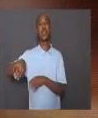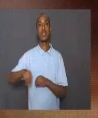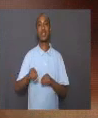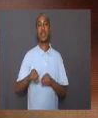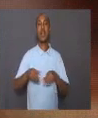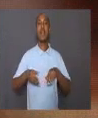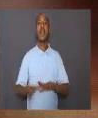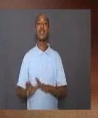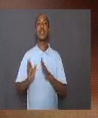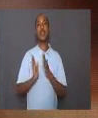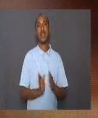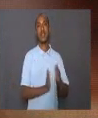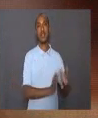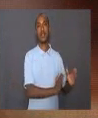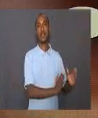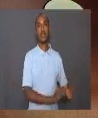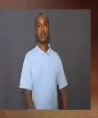Students, let's get ready.